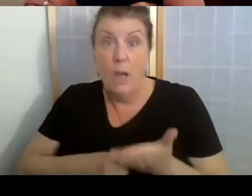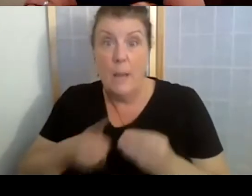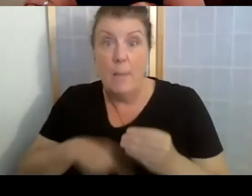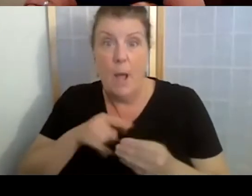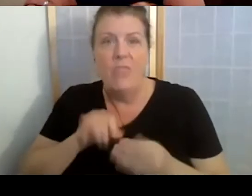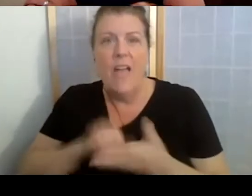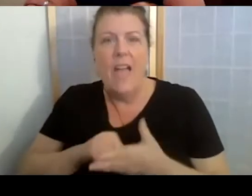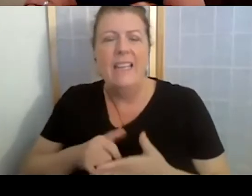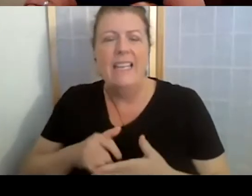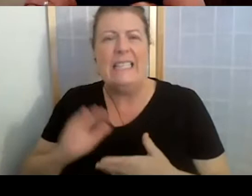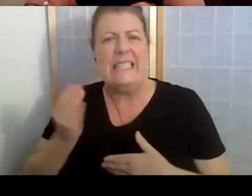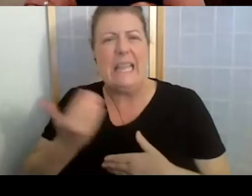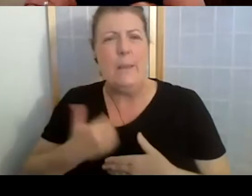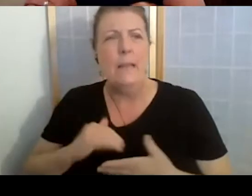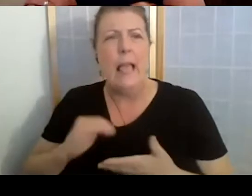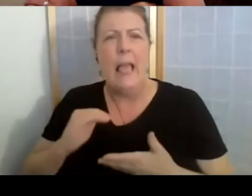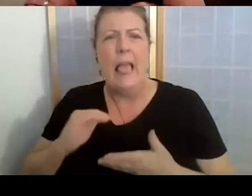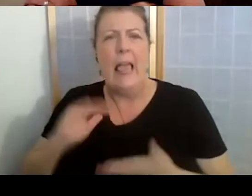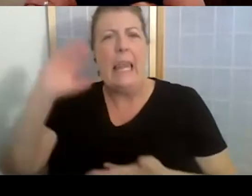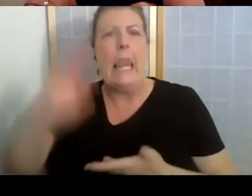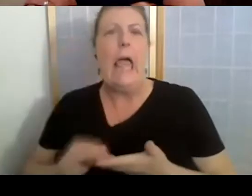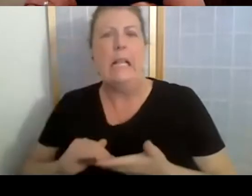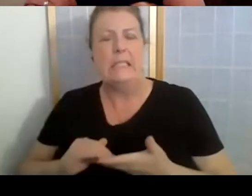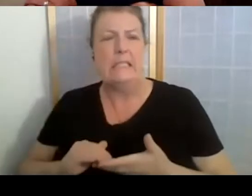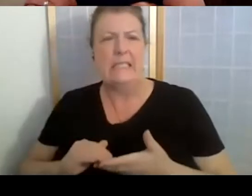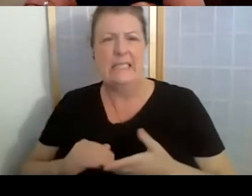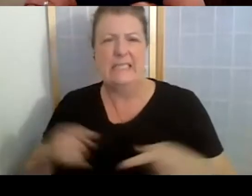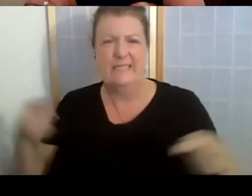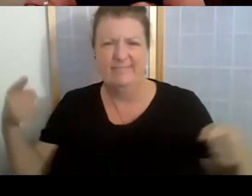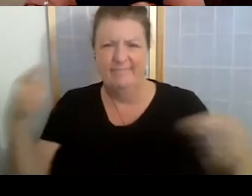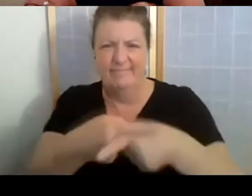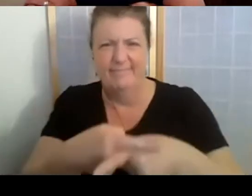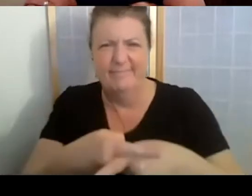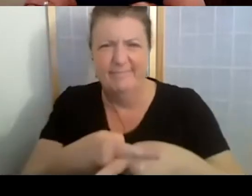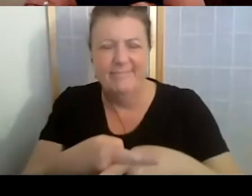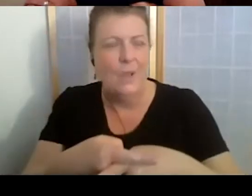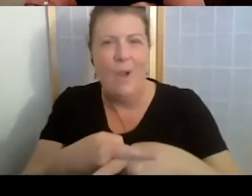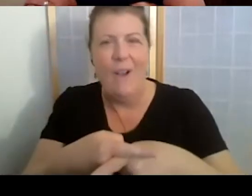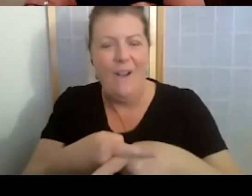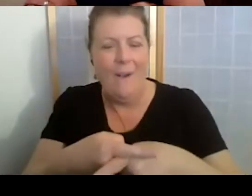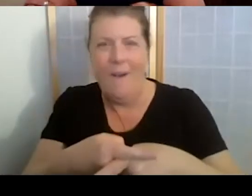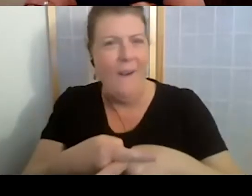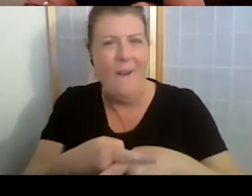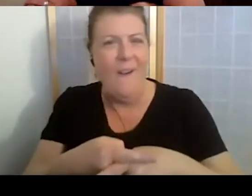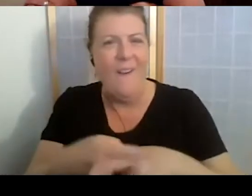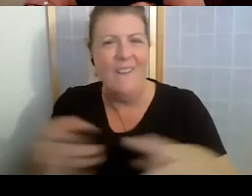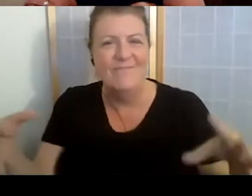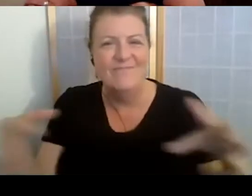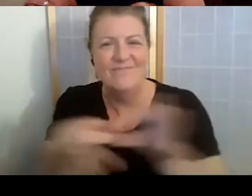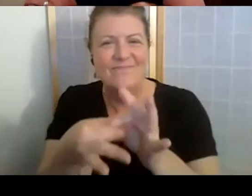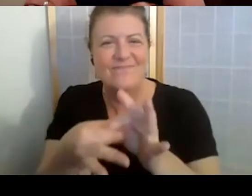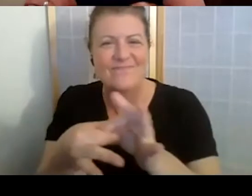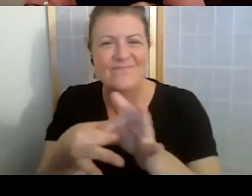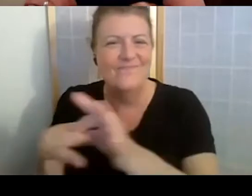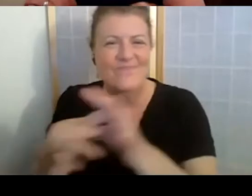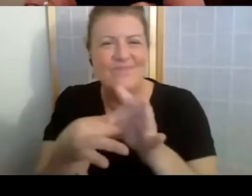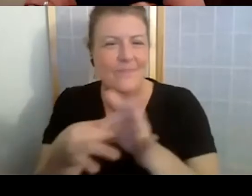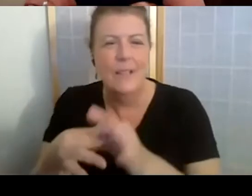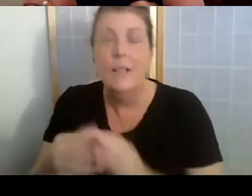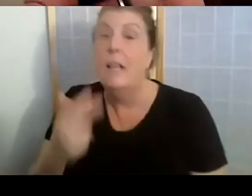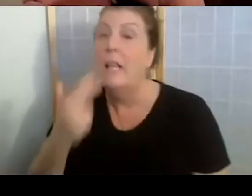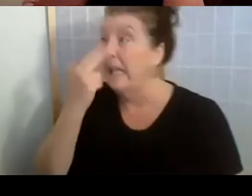vinegary. It felt like, oh no, this is like a perfect marriage of these two ideas and concepts. It's funny, American history is